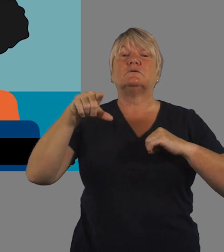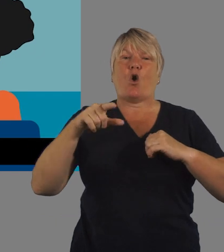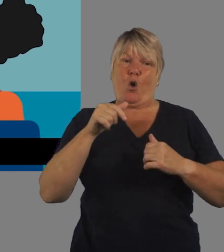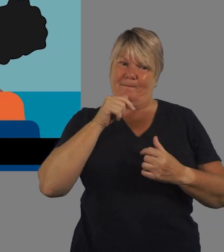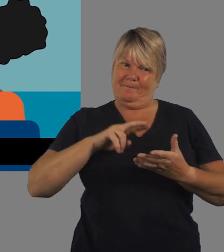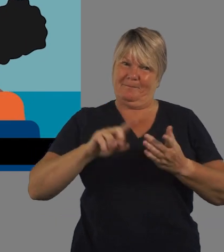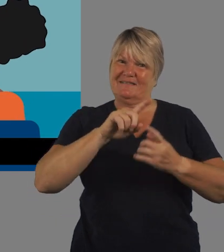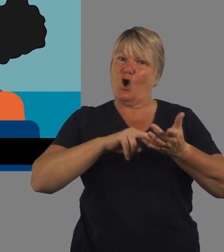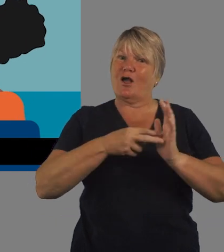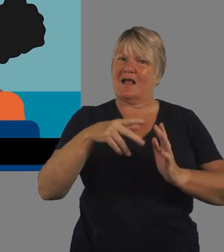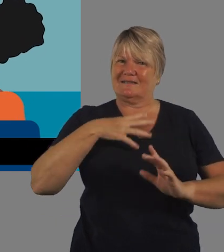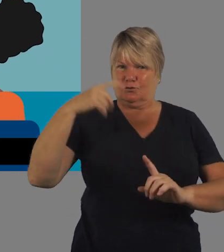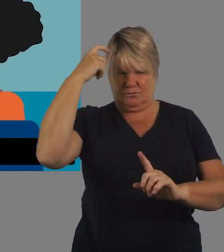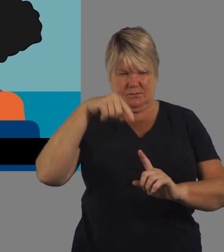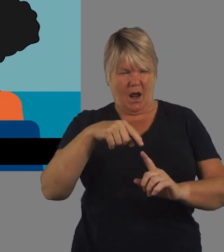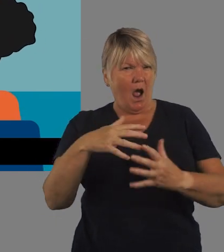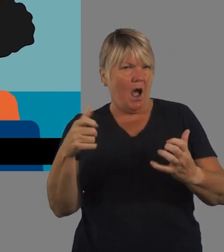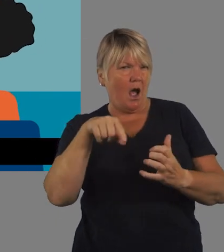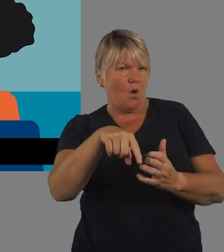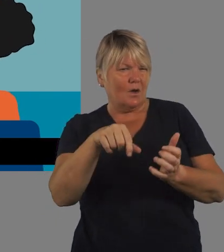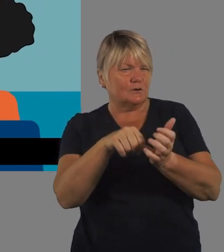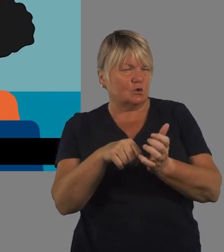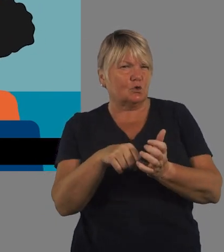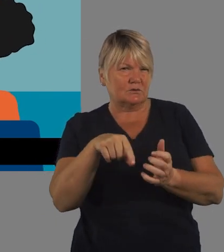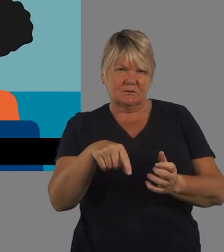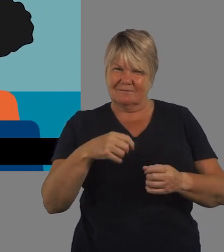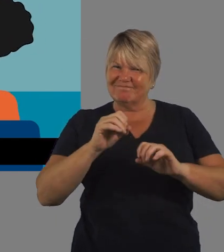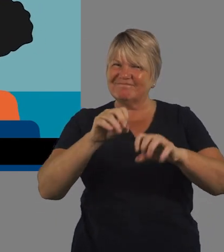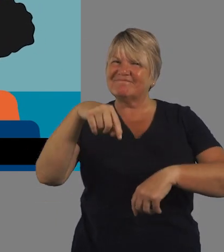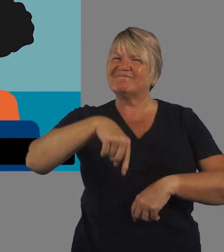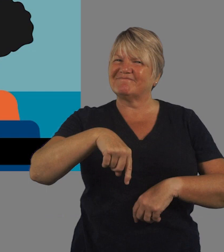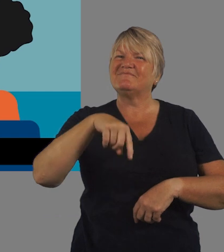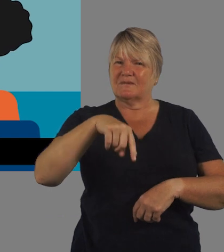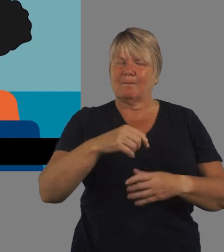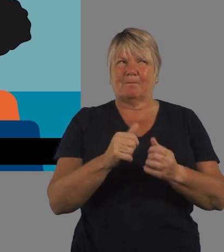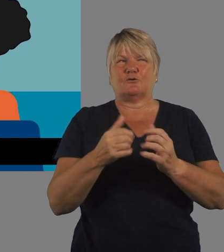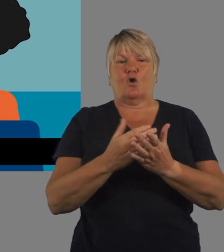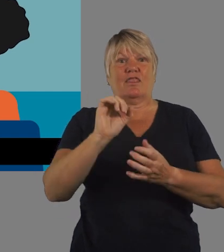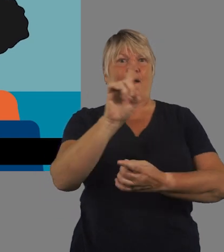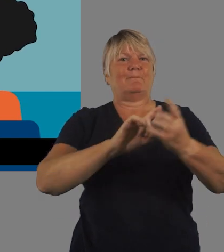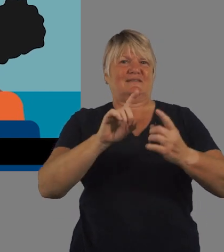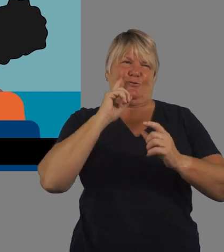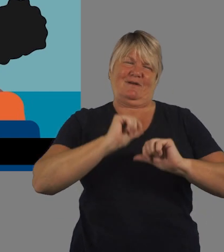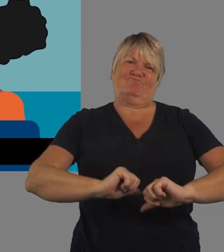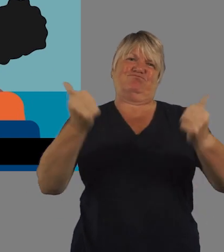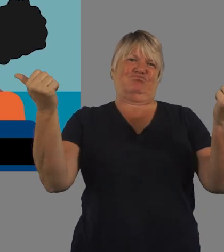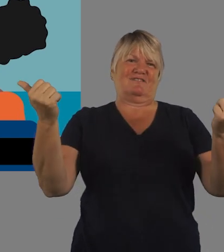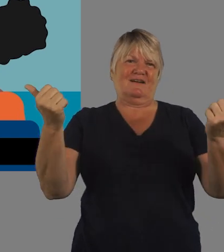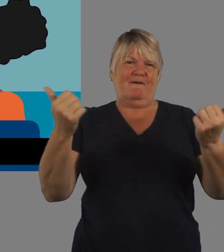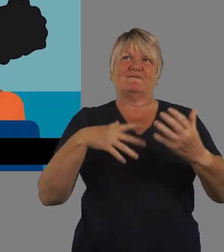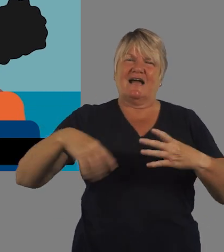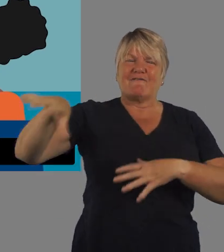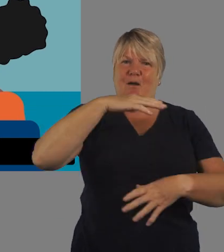meeting organisers of all kinds can address the issues raised in these guides, they will have a greater chance of making everyone